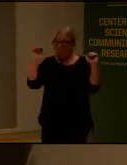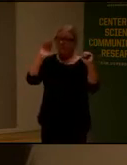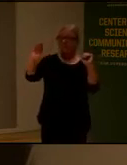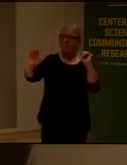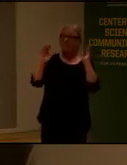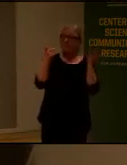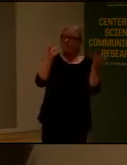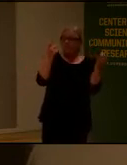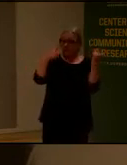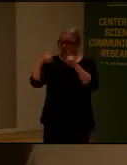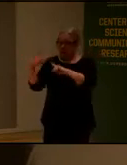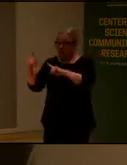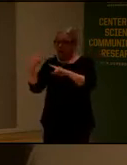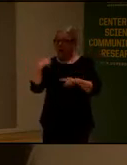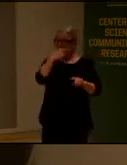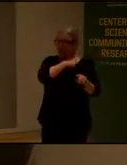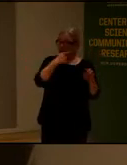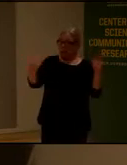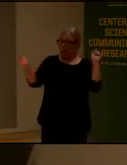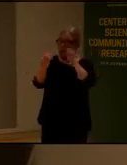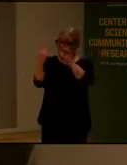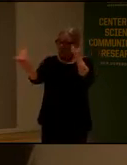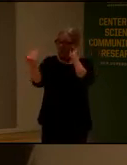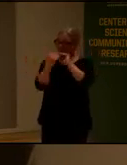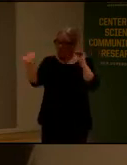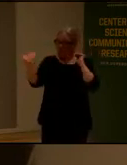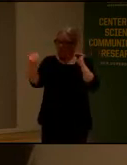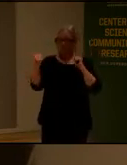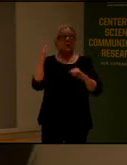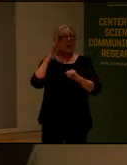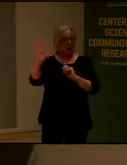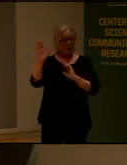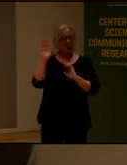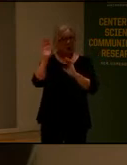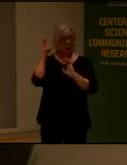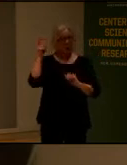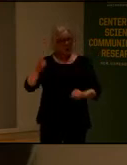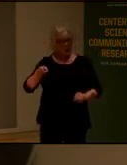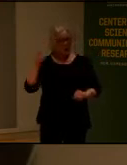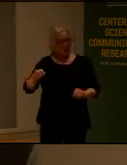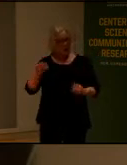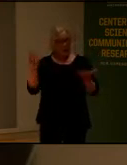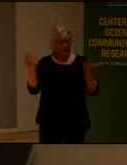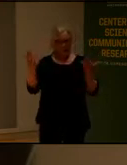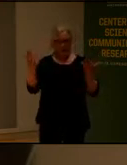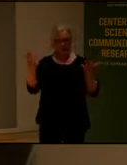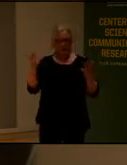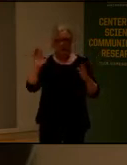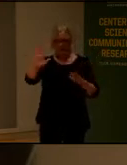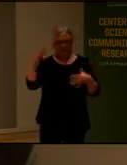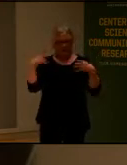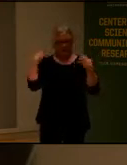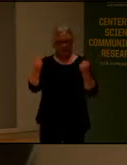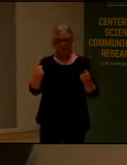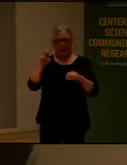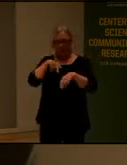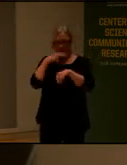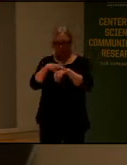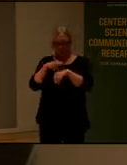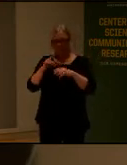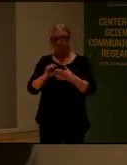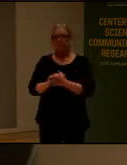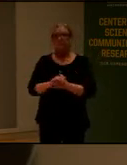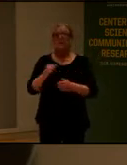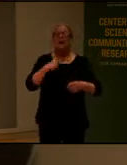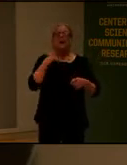And so I know their history from a health standpoint, obviously. And so I